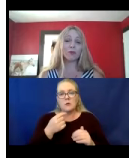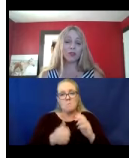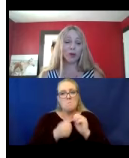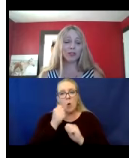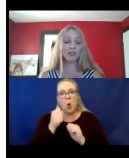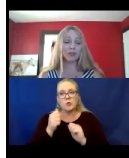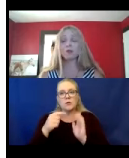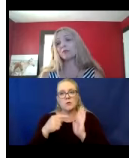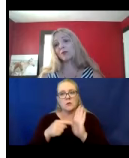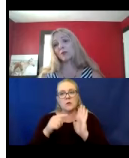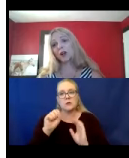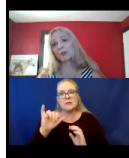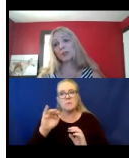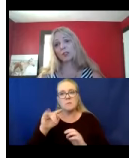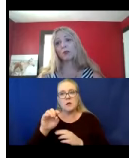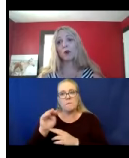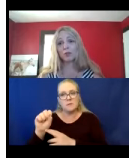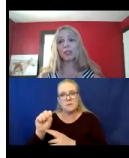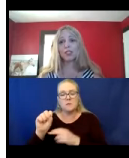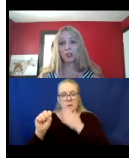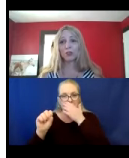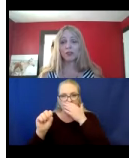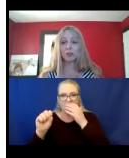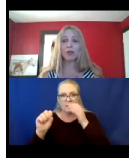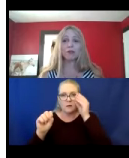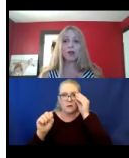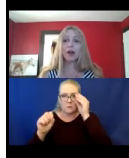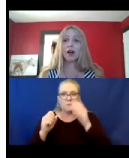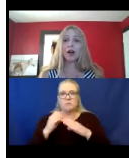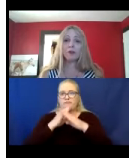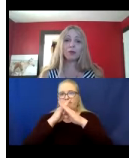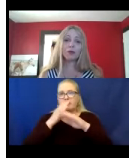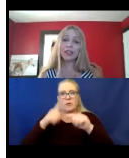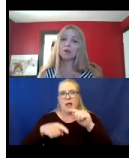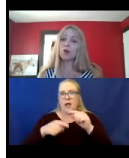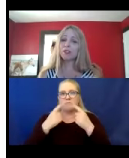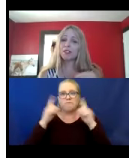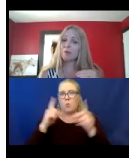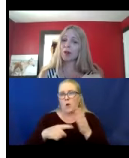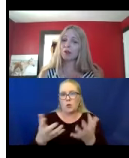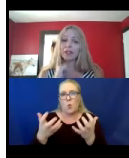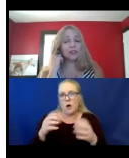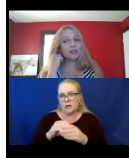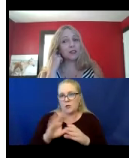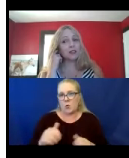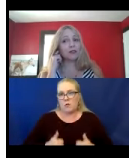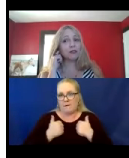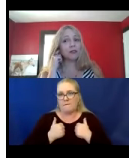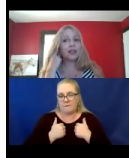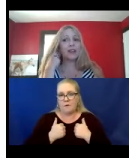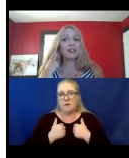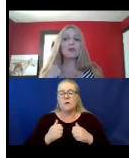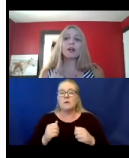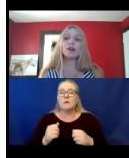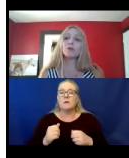they almost always keep you from accomplishing what you need to do in your life. And when we're getting more into that moderate and severe